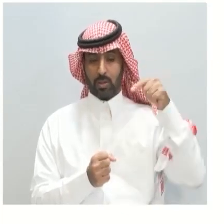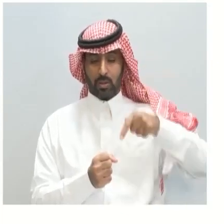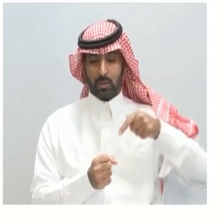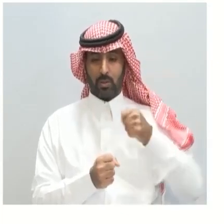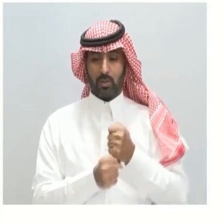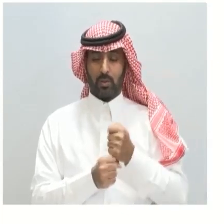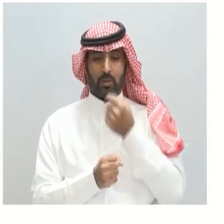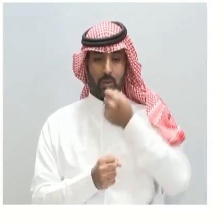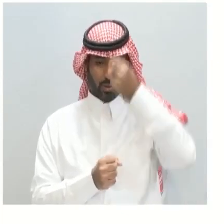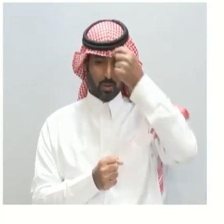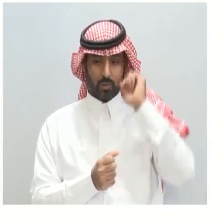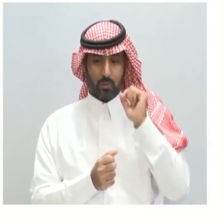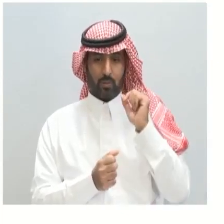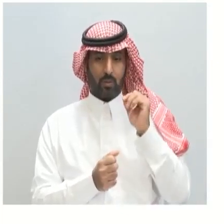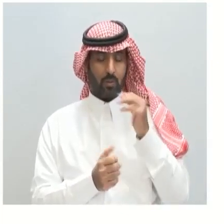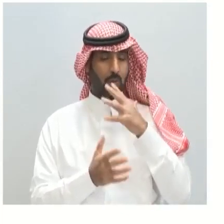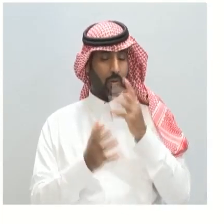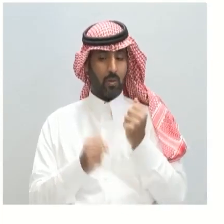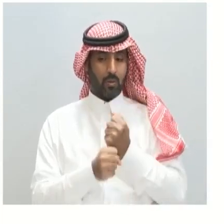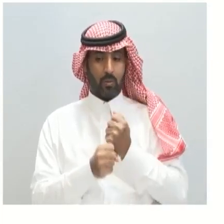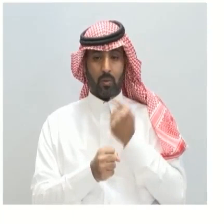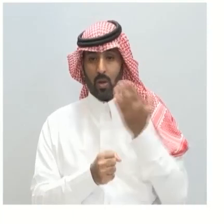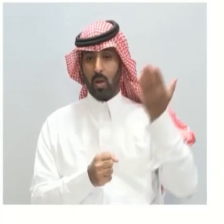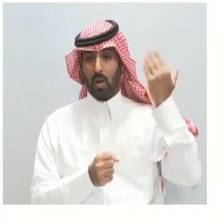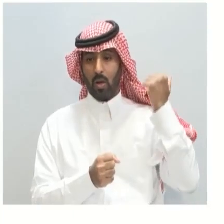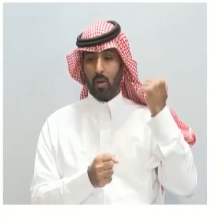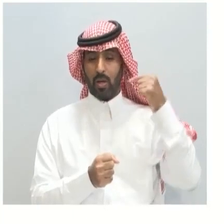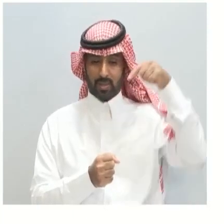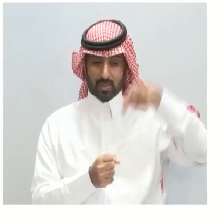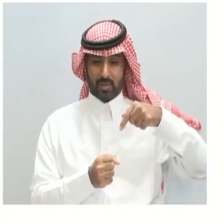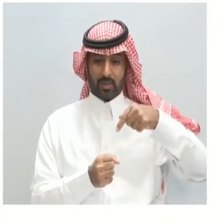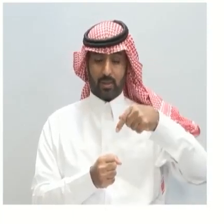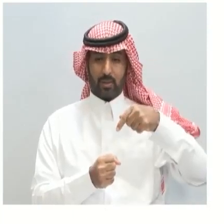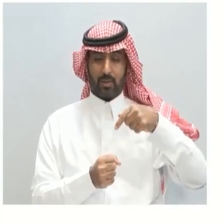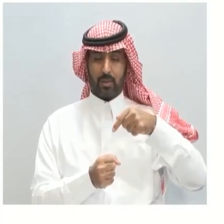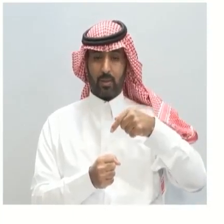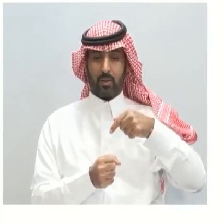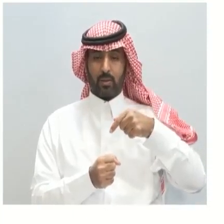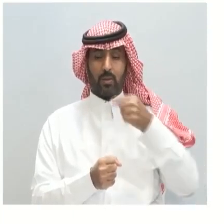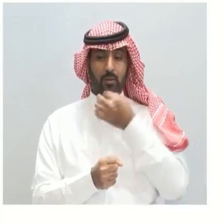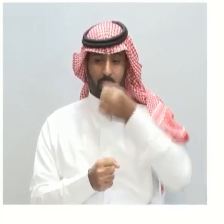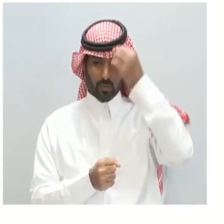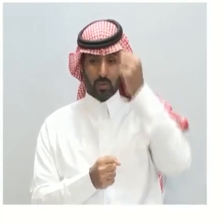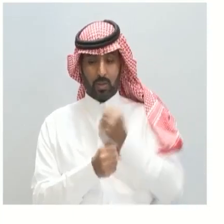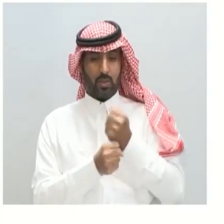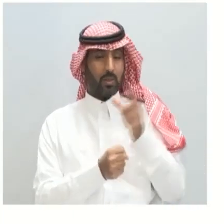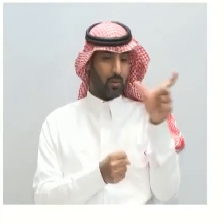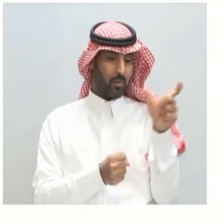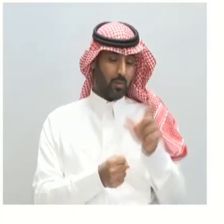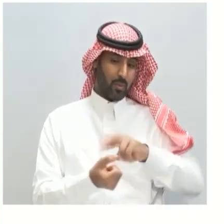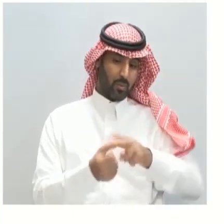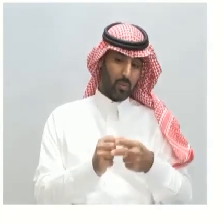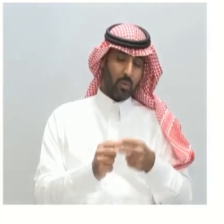participle adjectives. The past participle and the present participle forms of a verb can be used